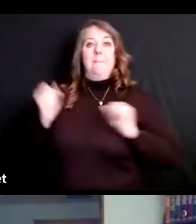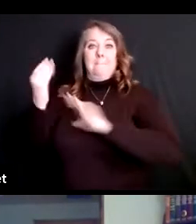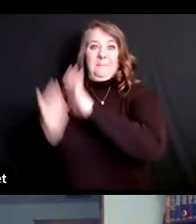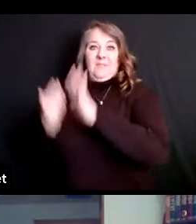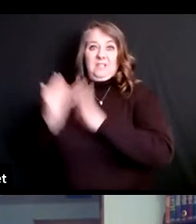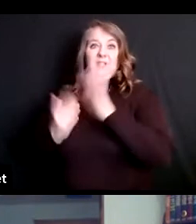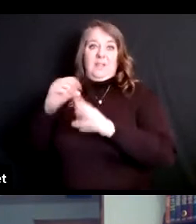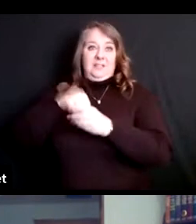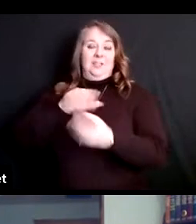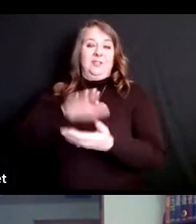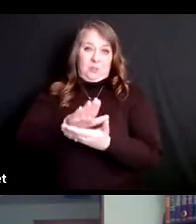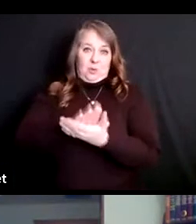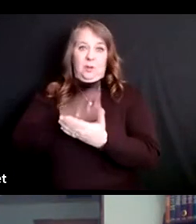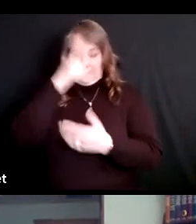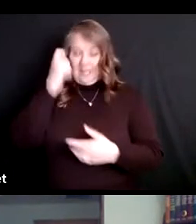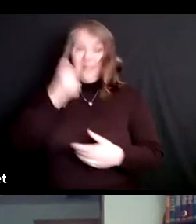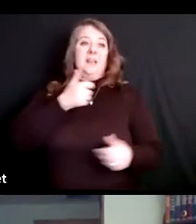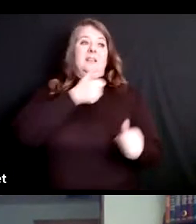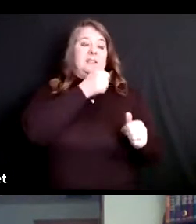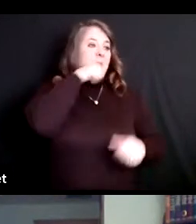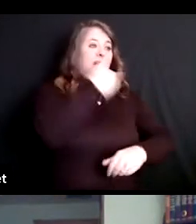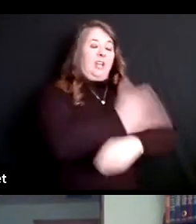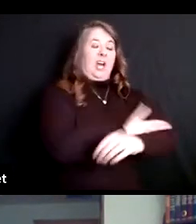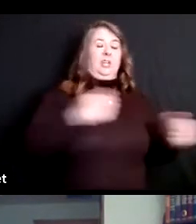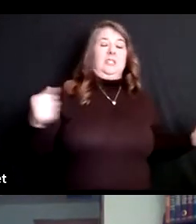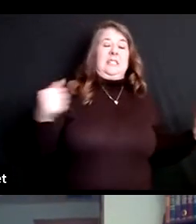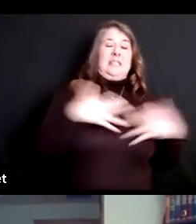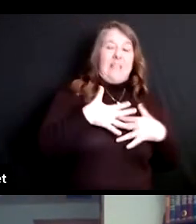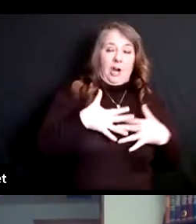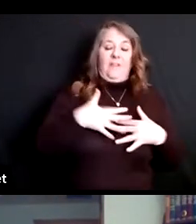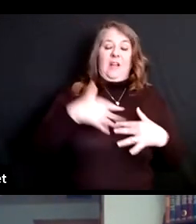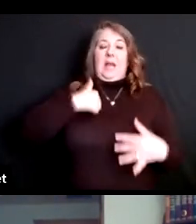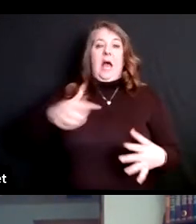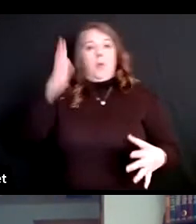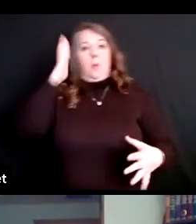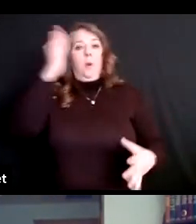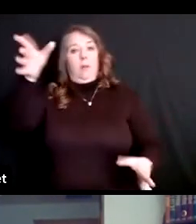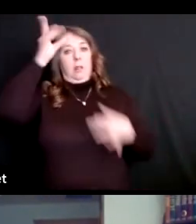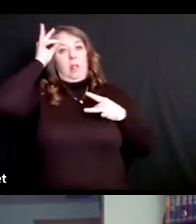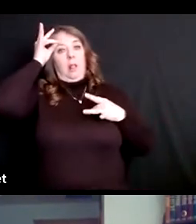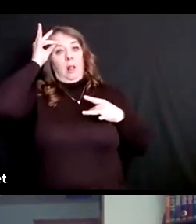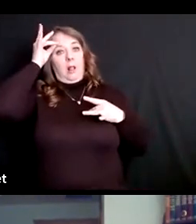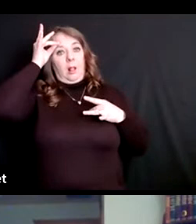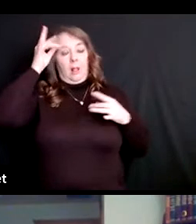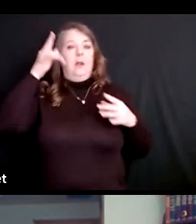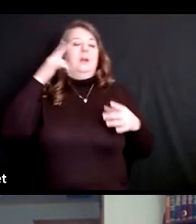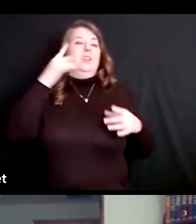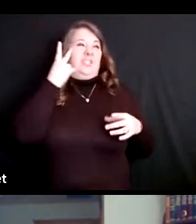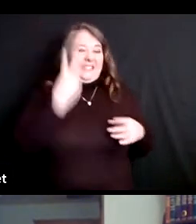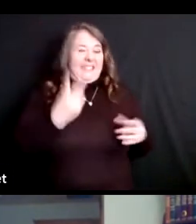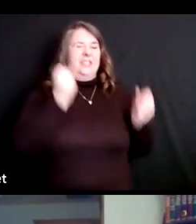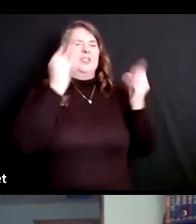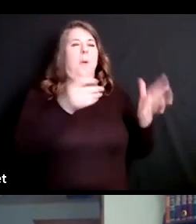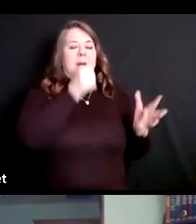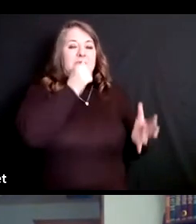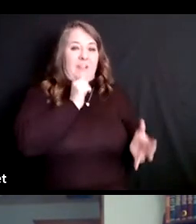she's terrified for me to get COVID after all the suffering she has seen. I've watched a lot of, almost all the board meetings since